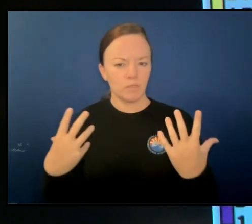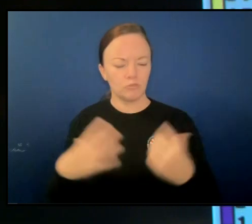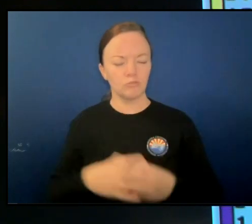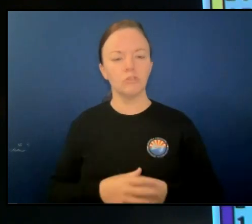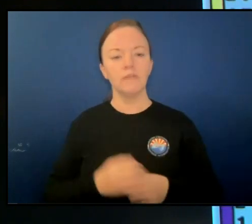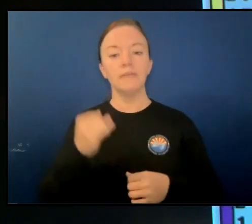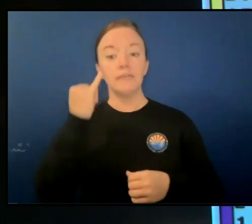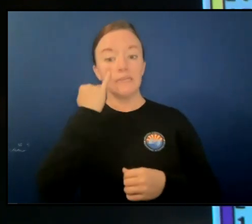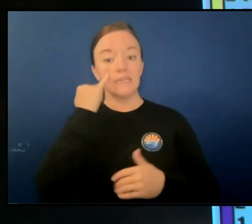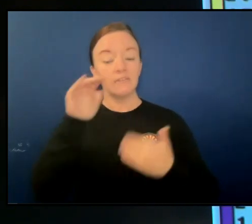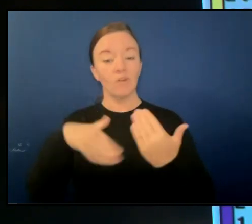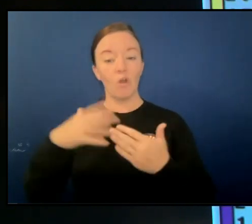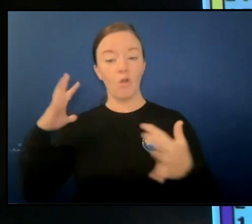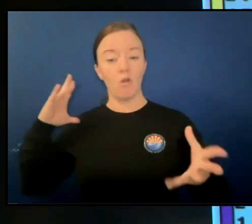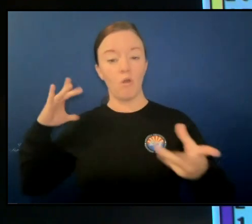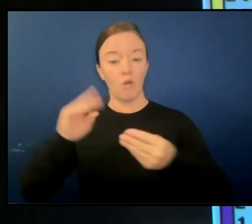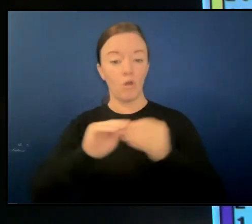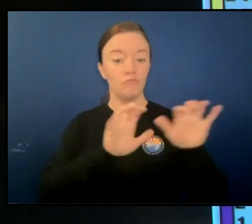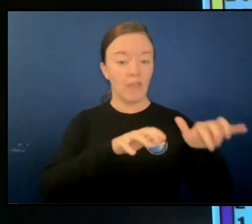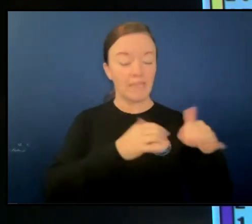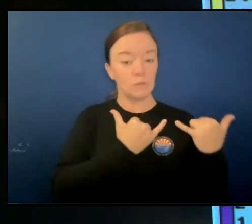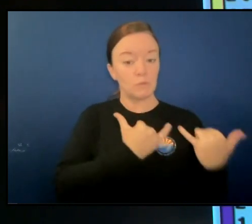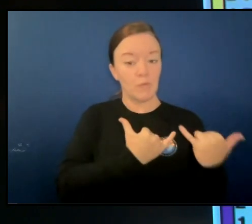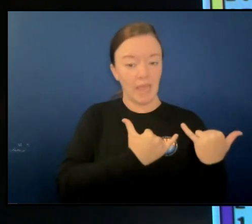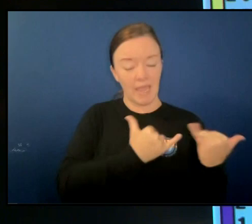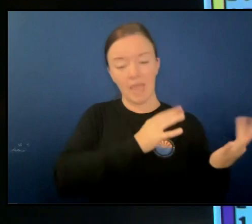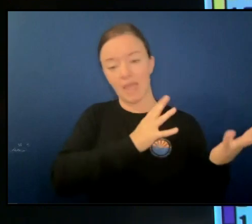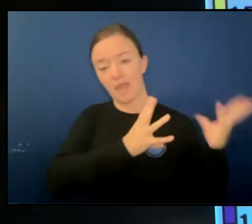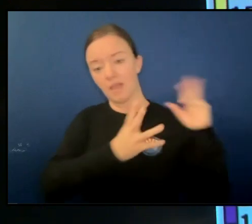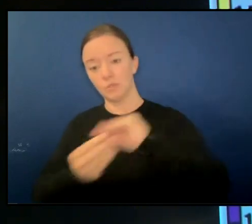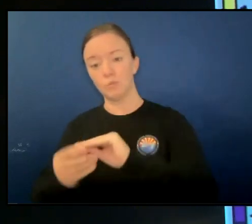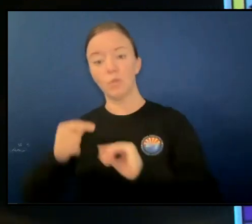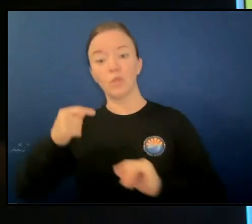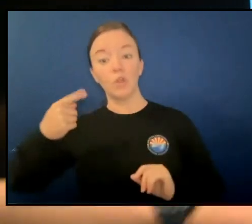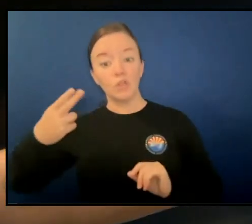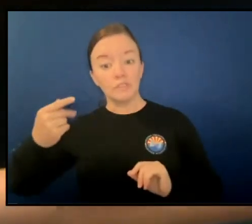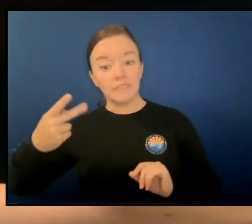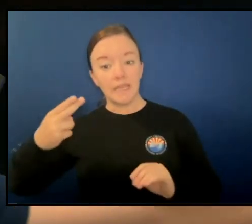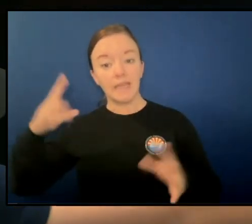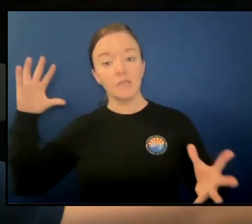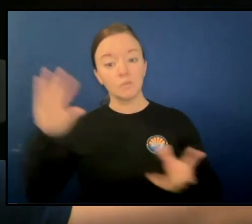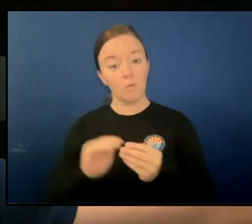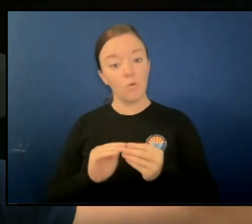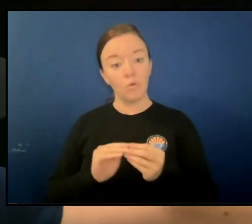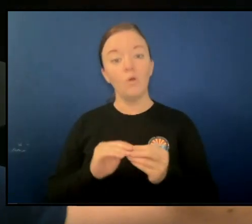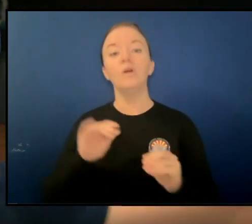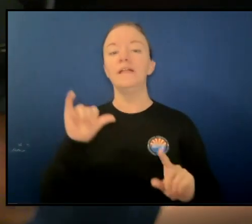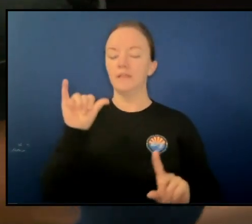was expected from today into Thursday and added it all up, that's what this